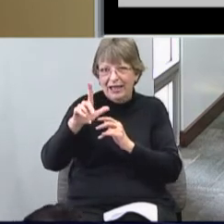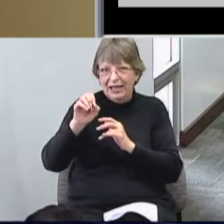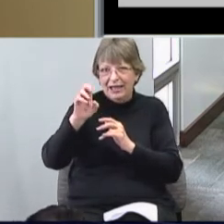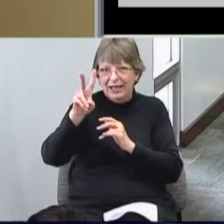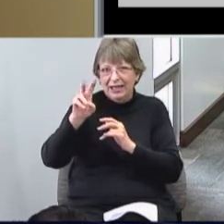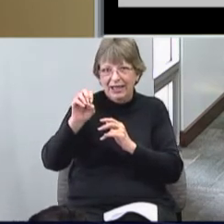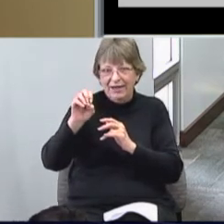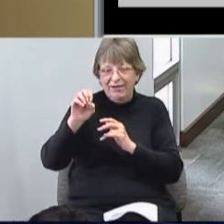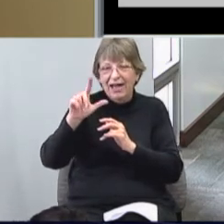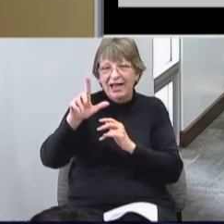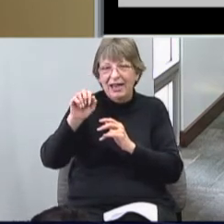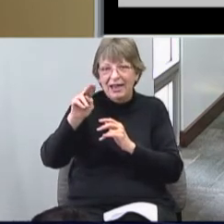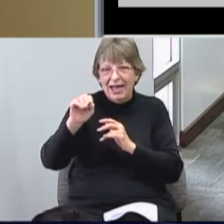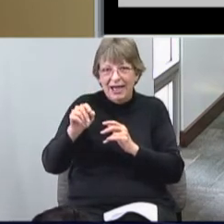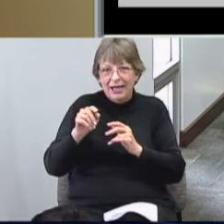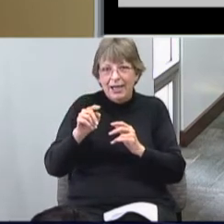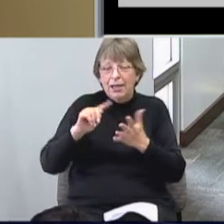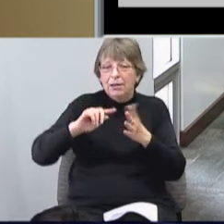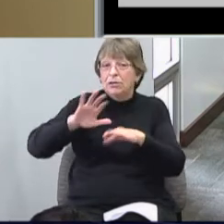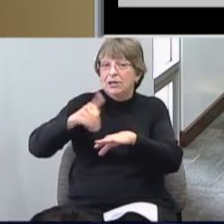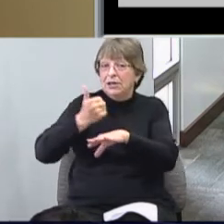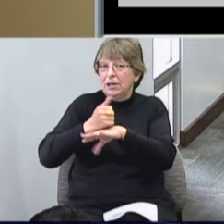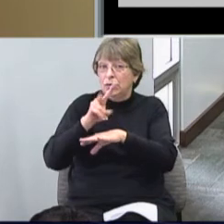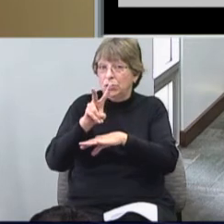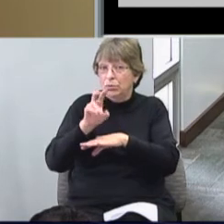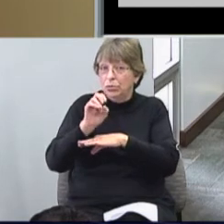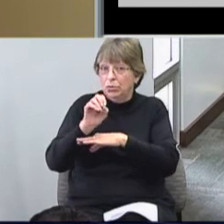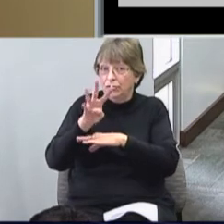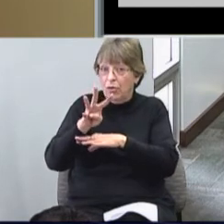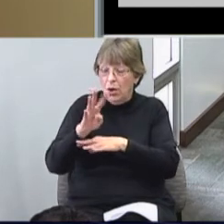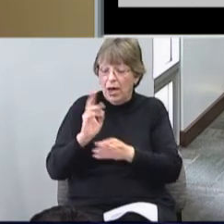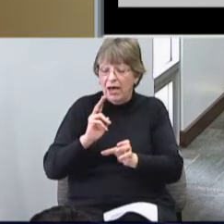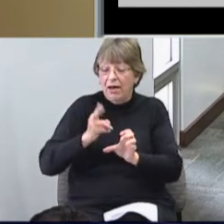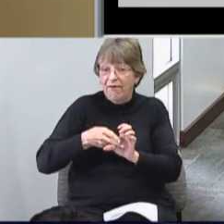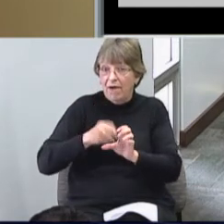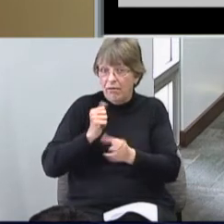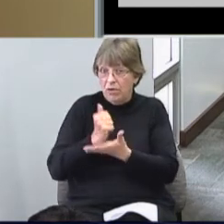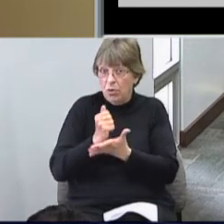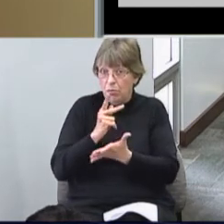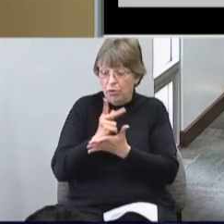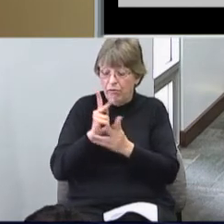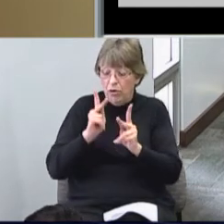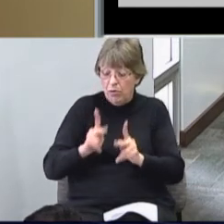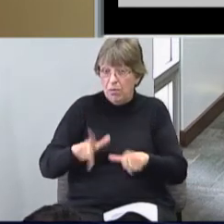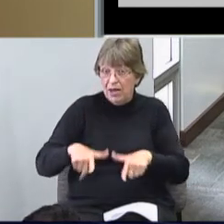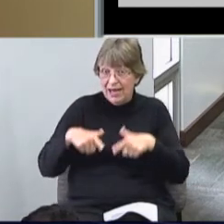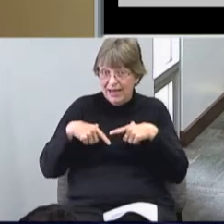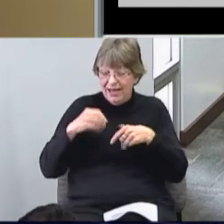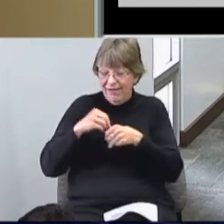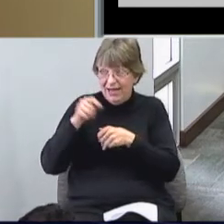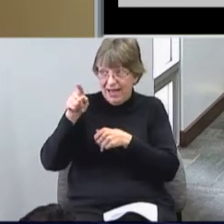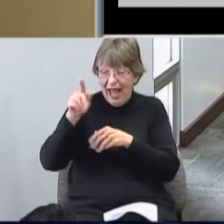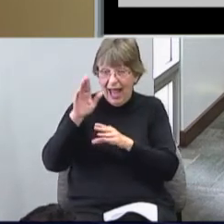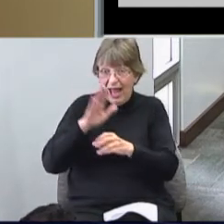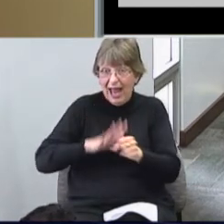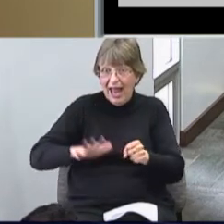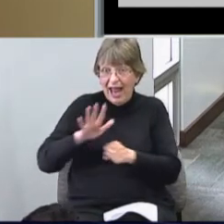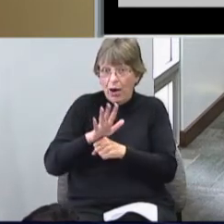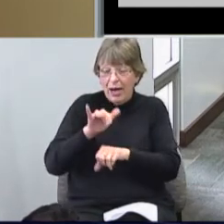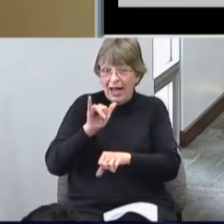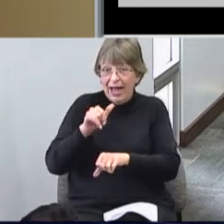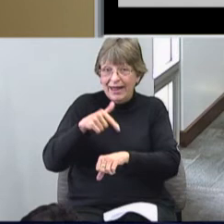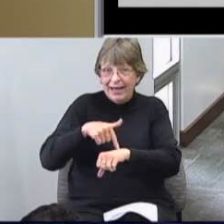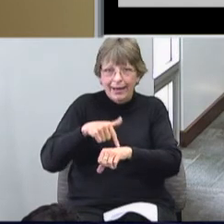in 2004 and involved the consent of property owners who lived in the district at the time. Now, it wasn't